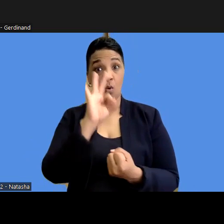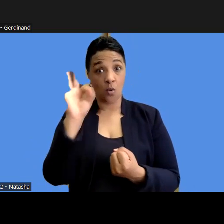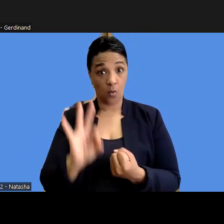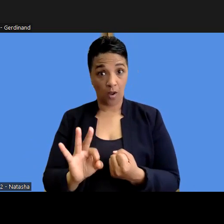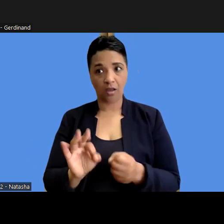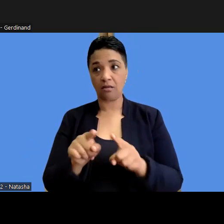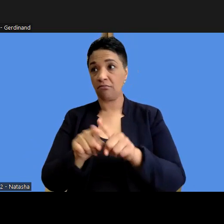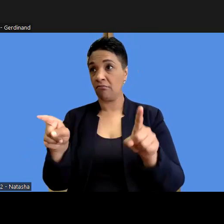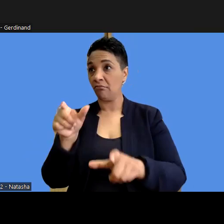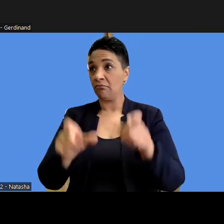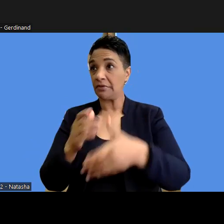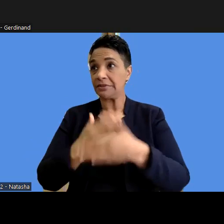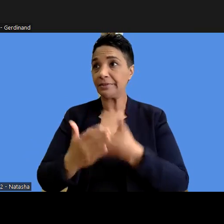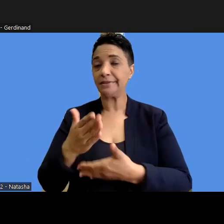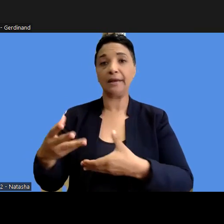DRG.